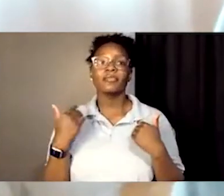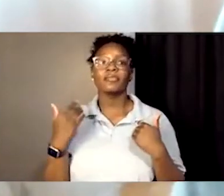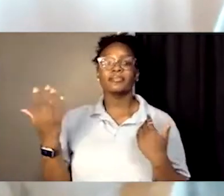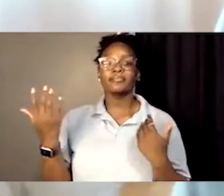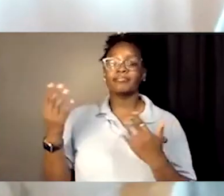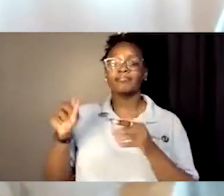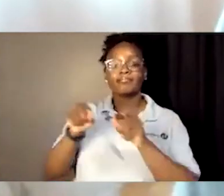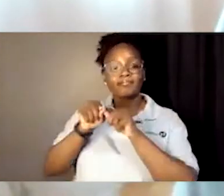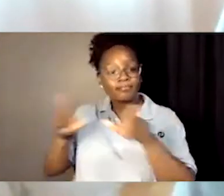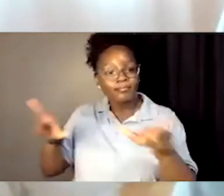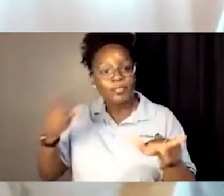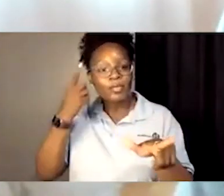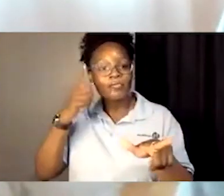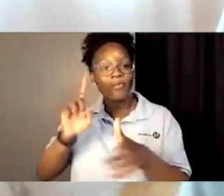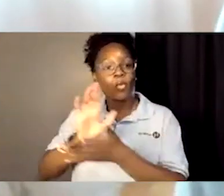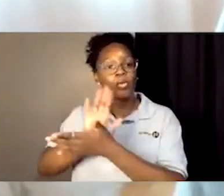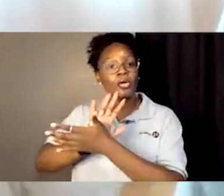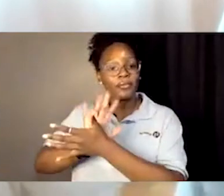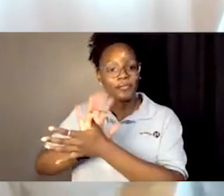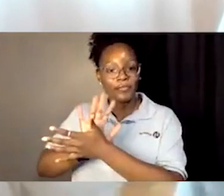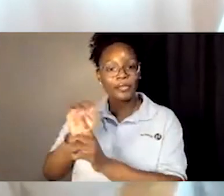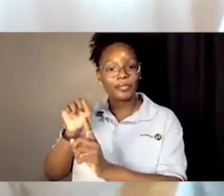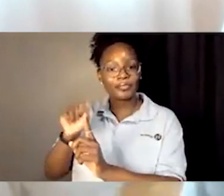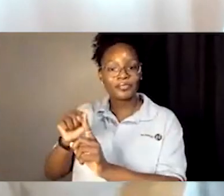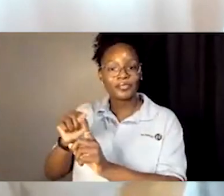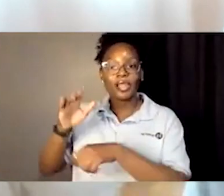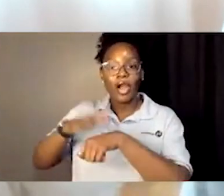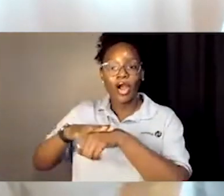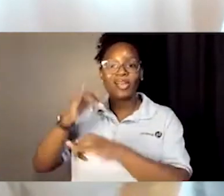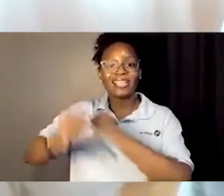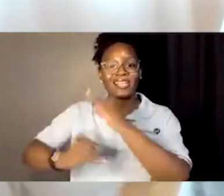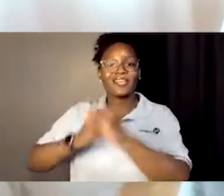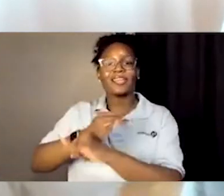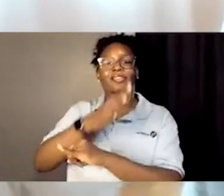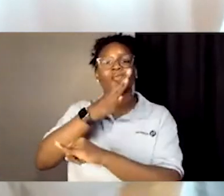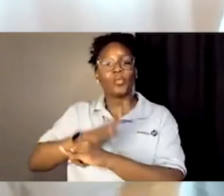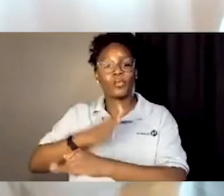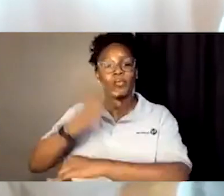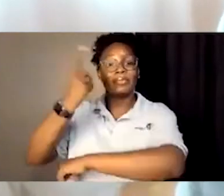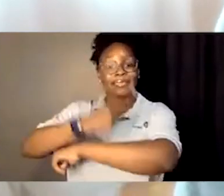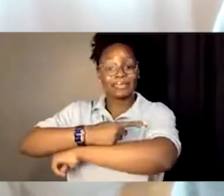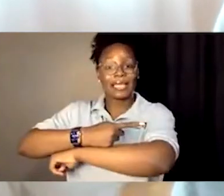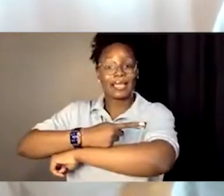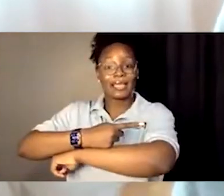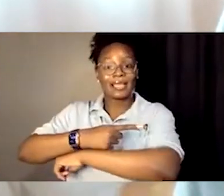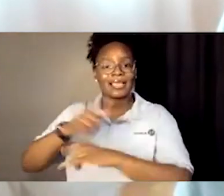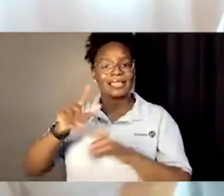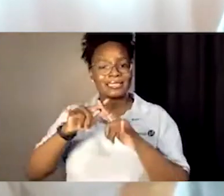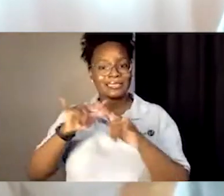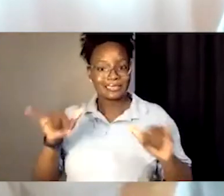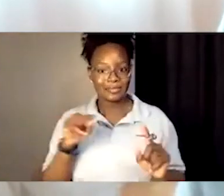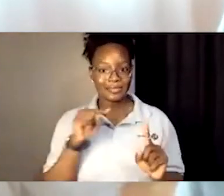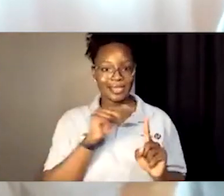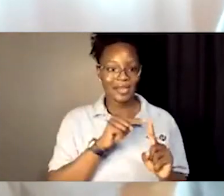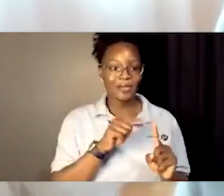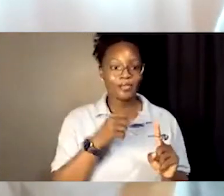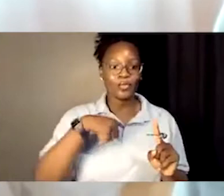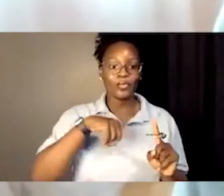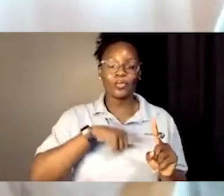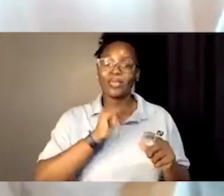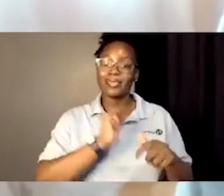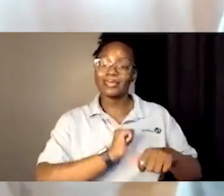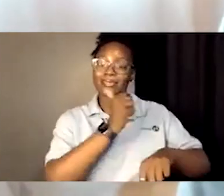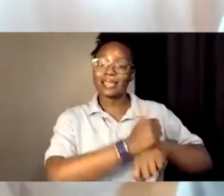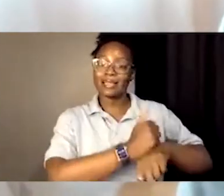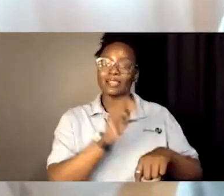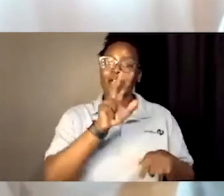International Women's Day, and we also, this was the launch of the 3000 Conversations for